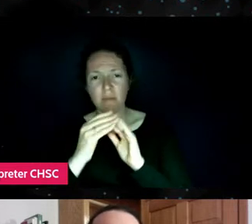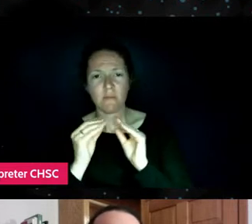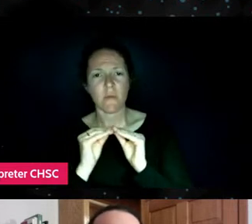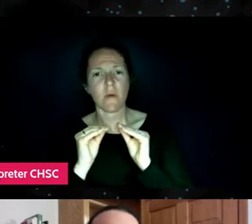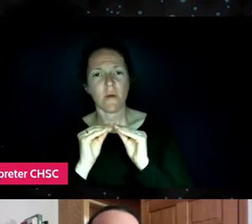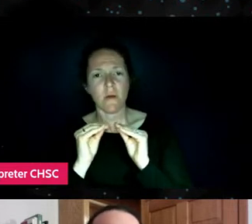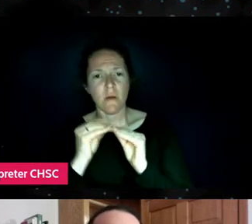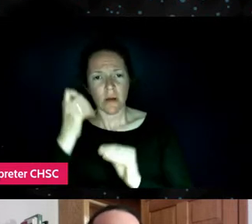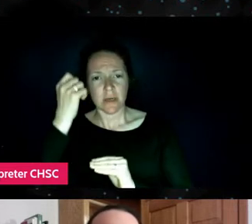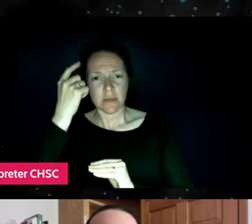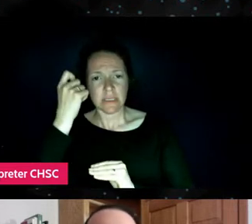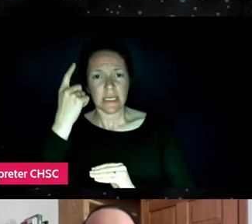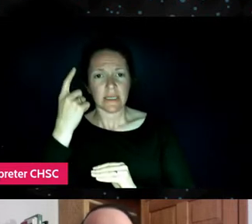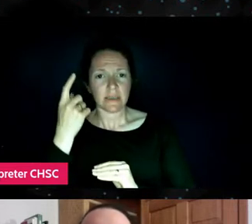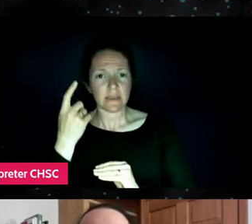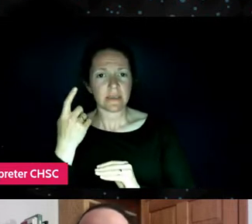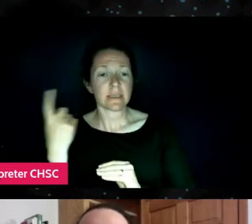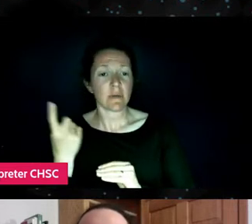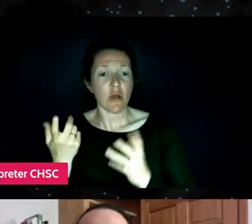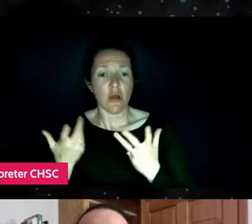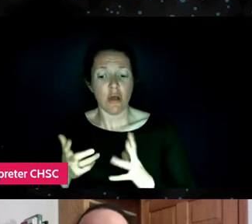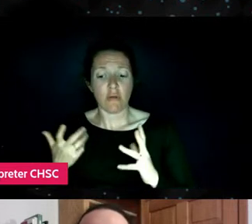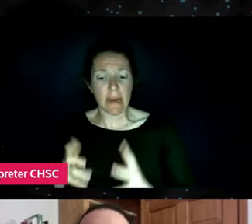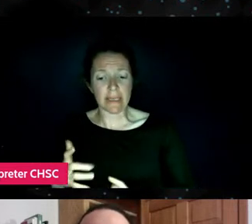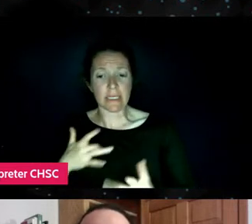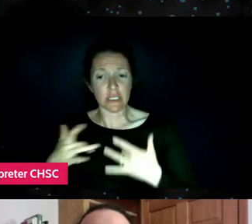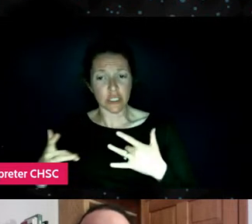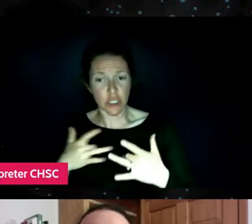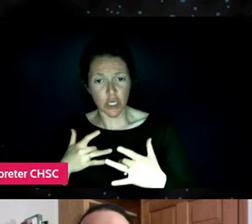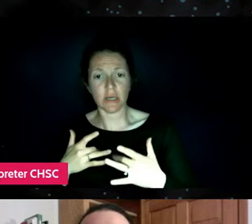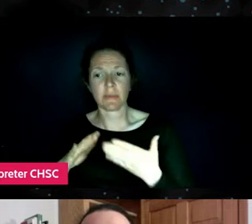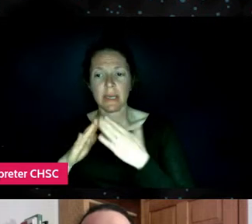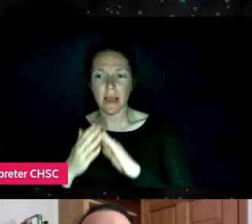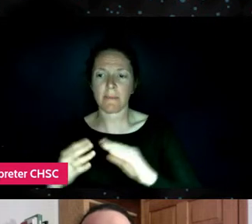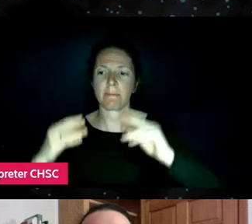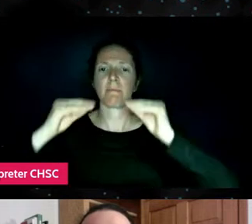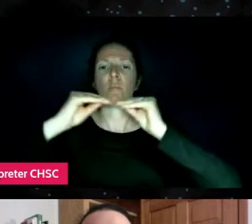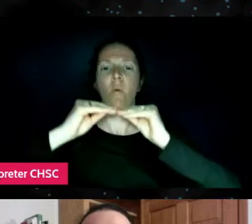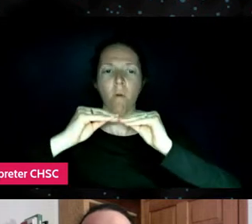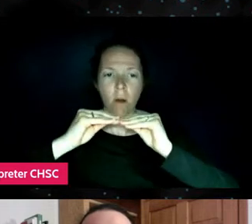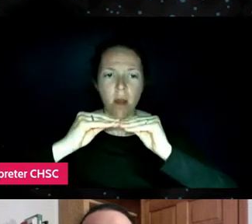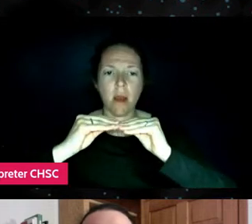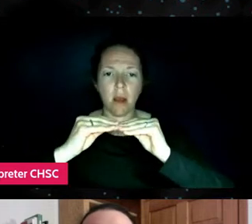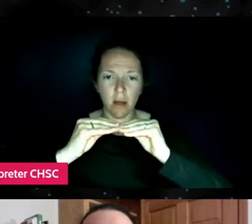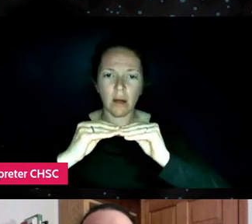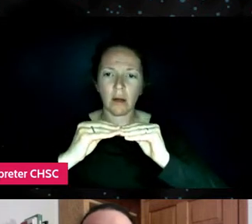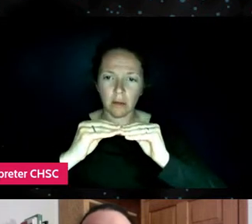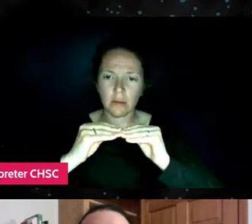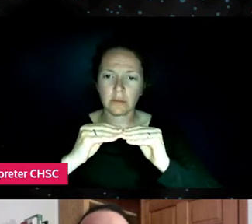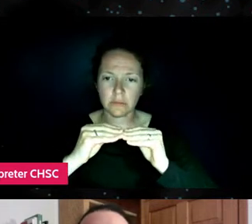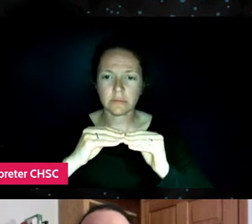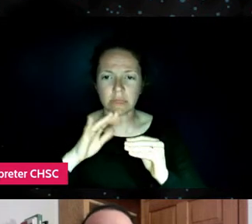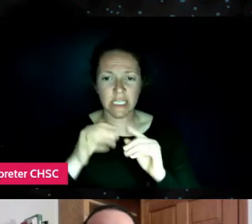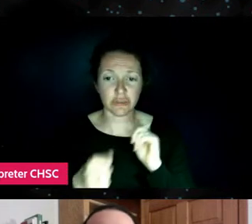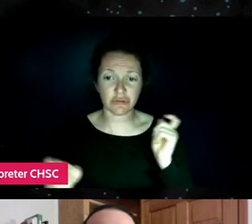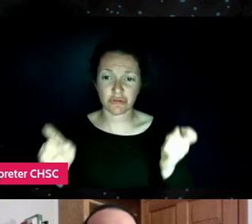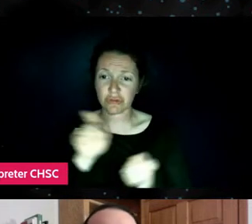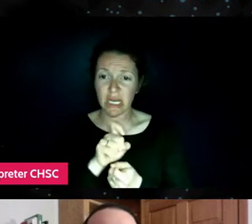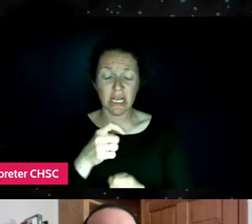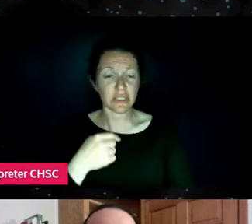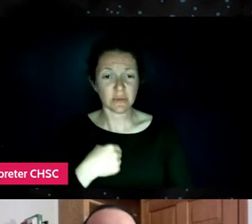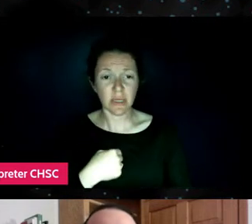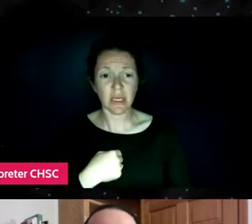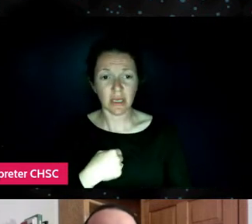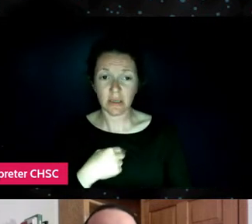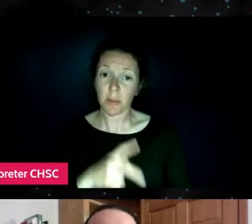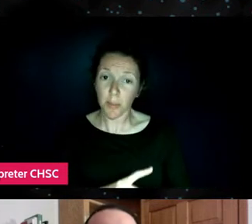even as someone who was already very concerned with those issues. So I think that's something that learned that changed me, obviously, on a personal